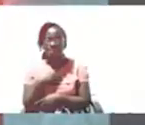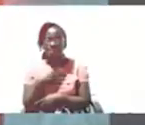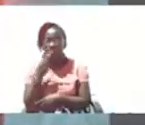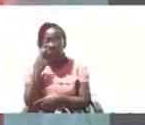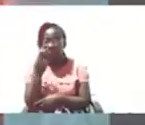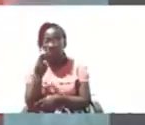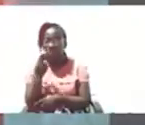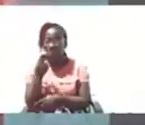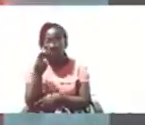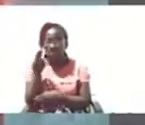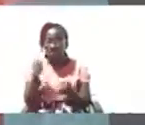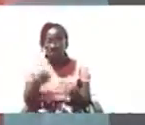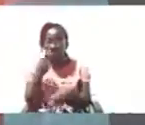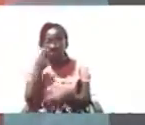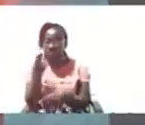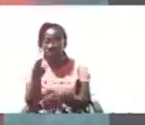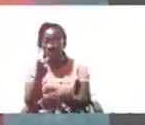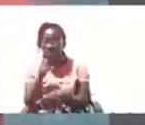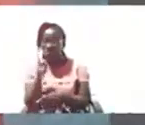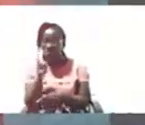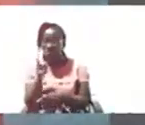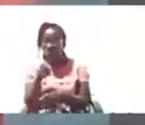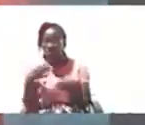When they saw where he was laying,